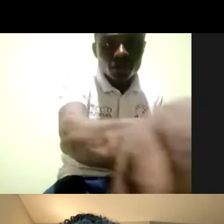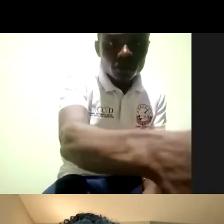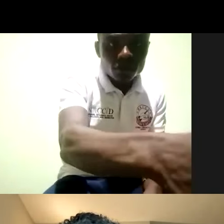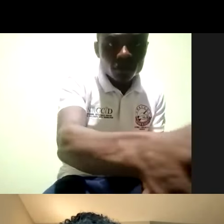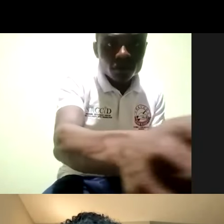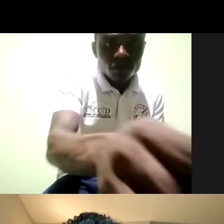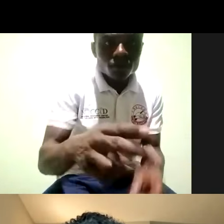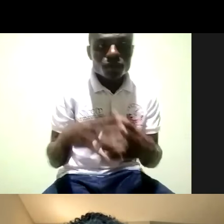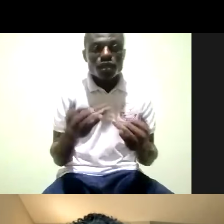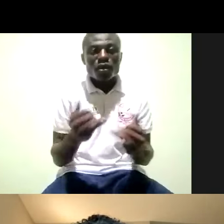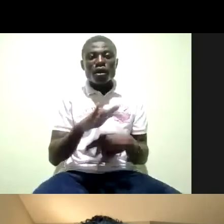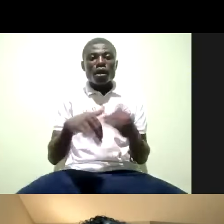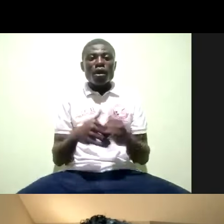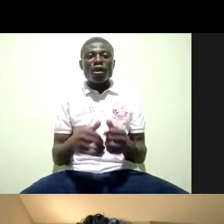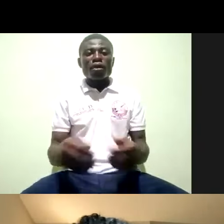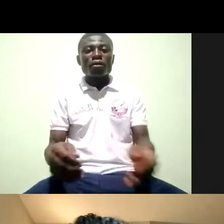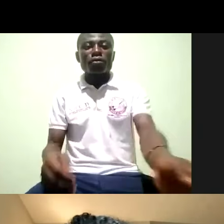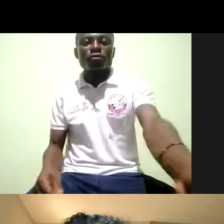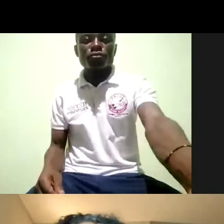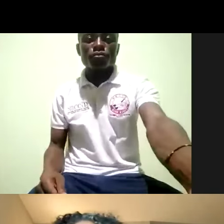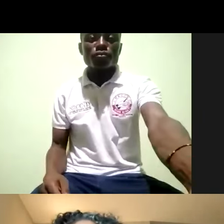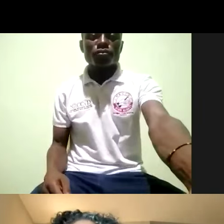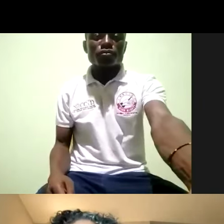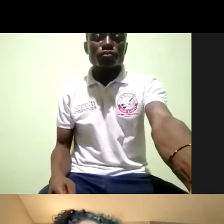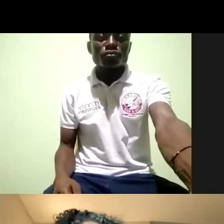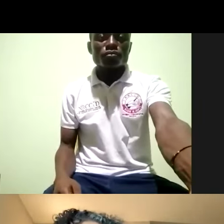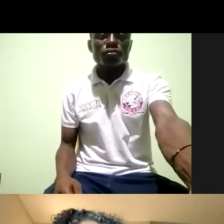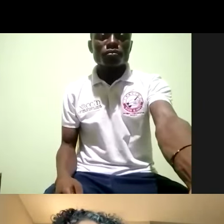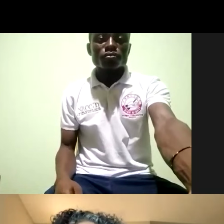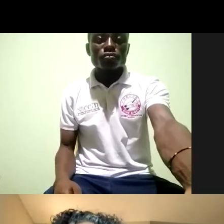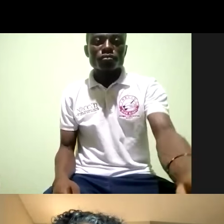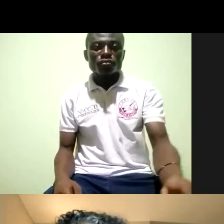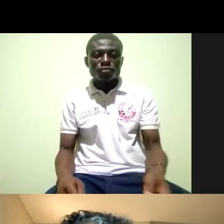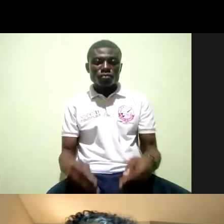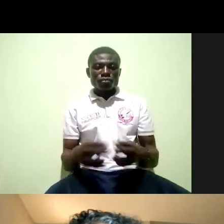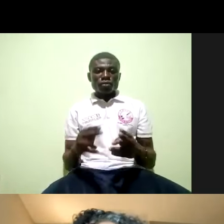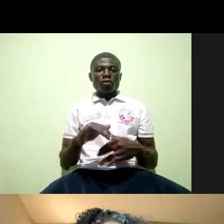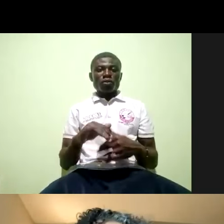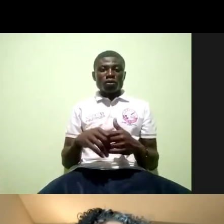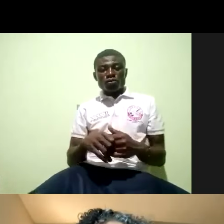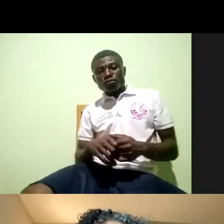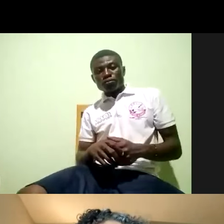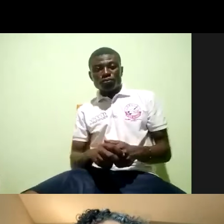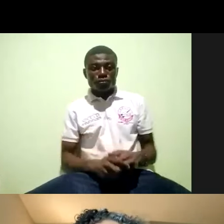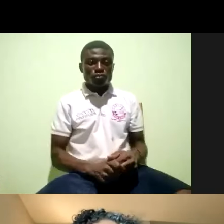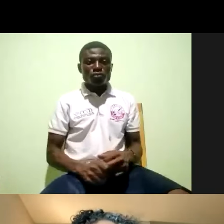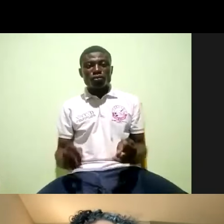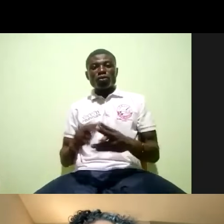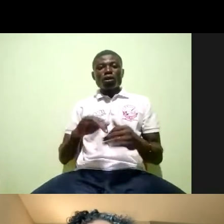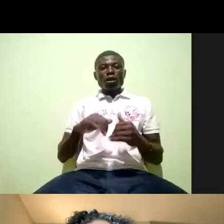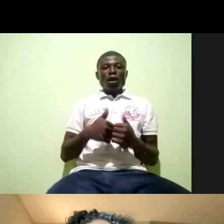Okay, so okay, so what are some of the